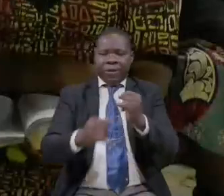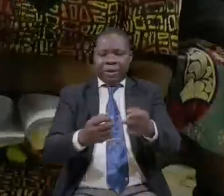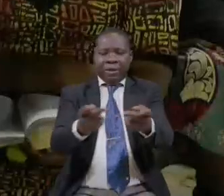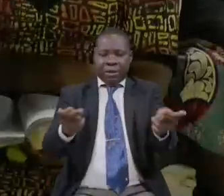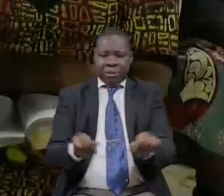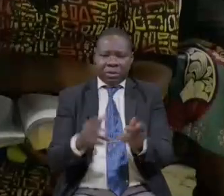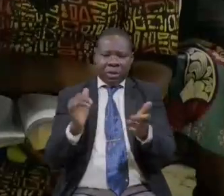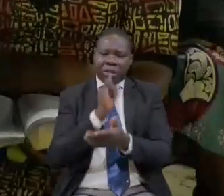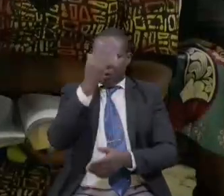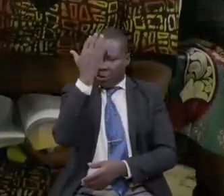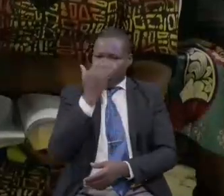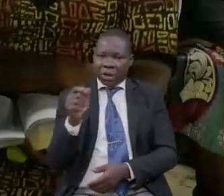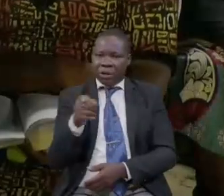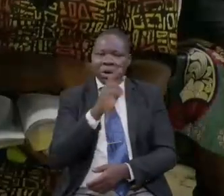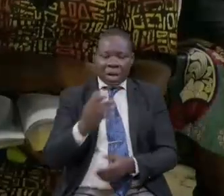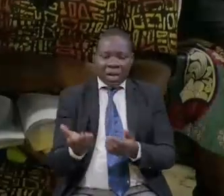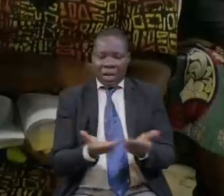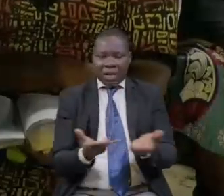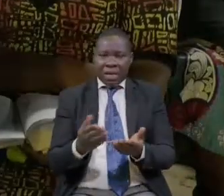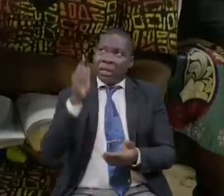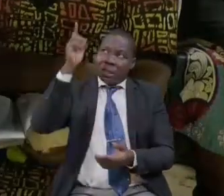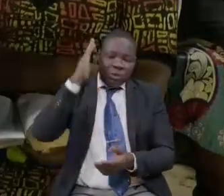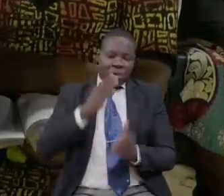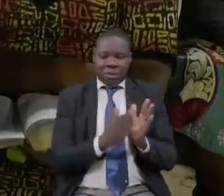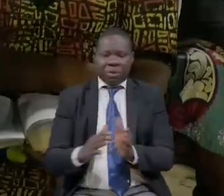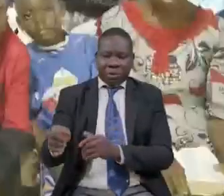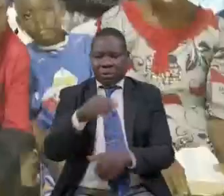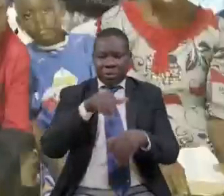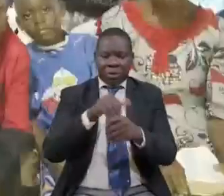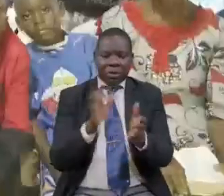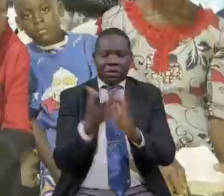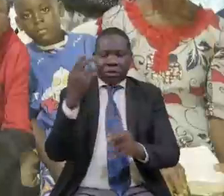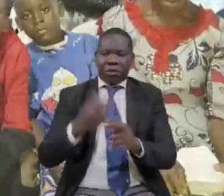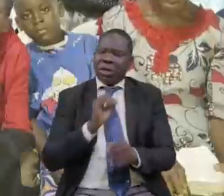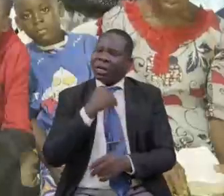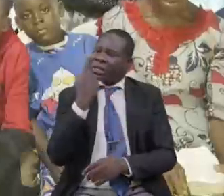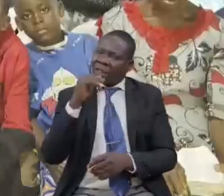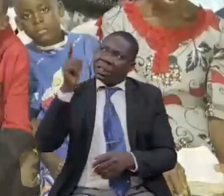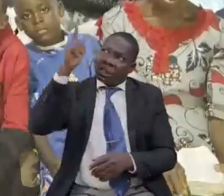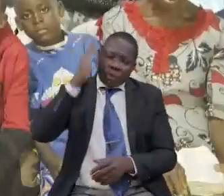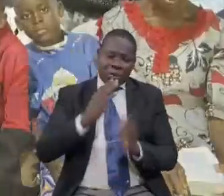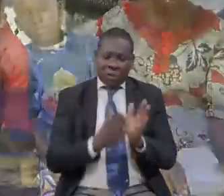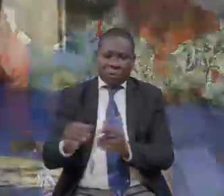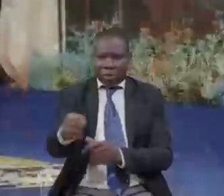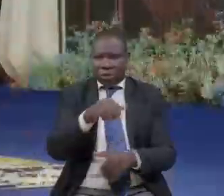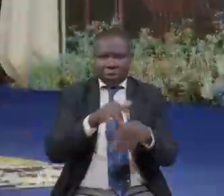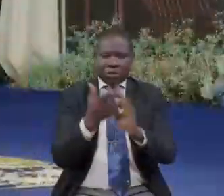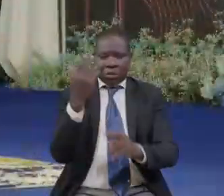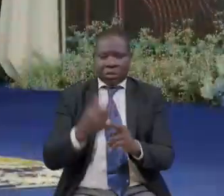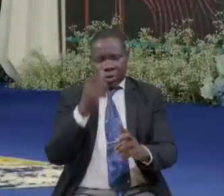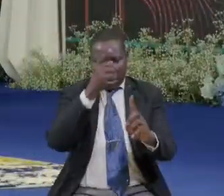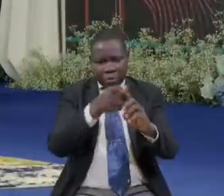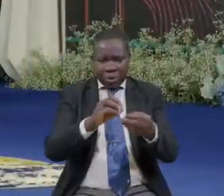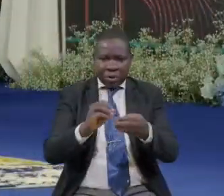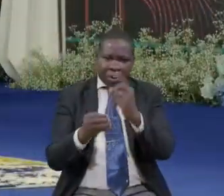He'll prepare you. I said he'll prepare you. Look at number one now. Number one